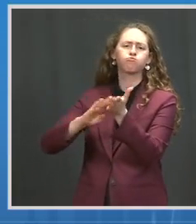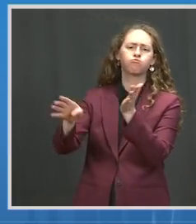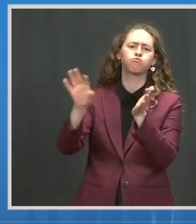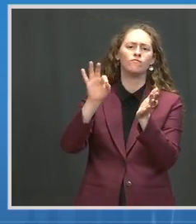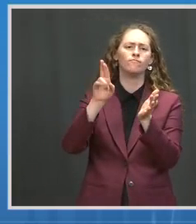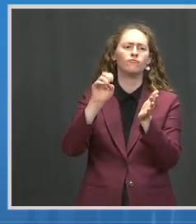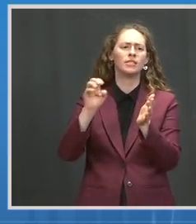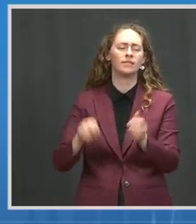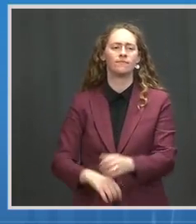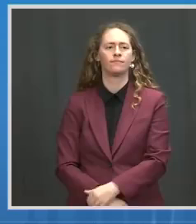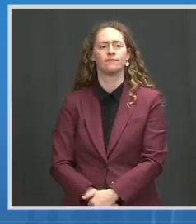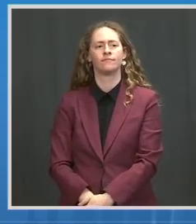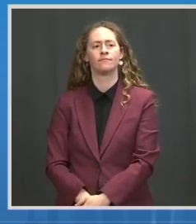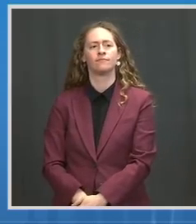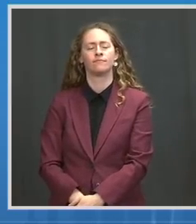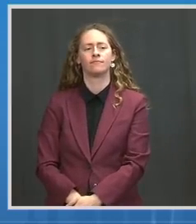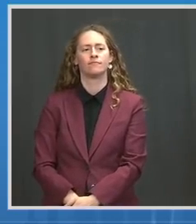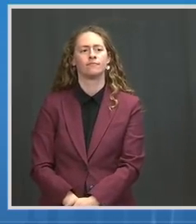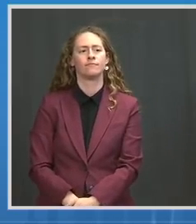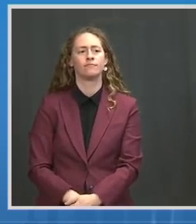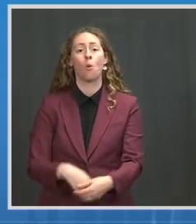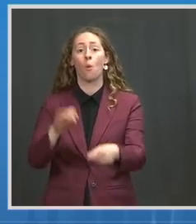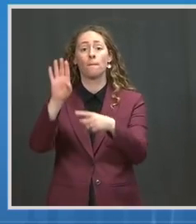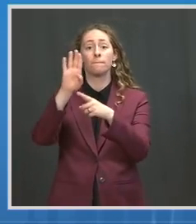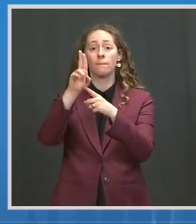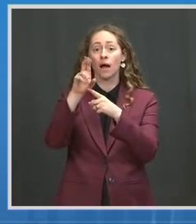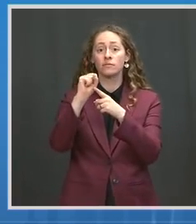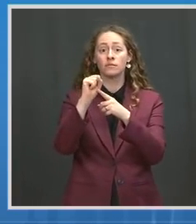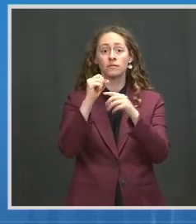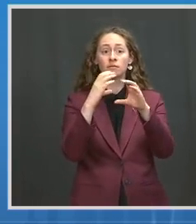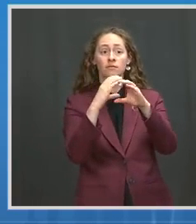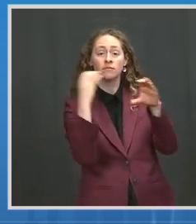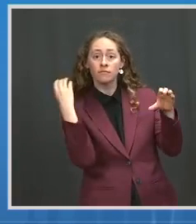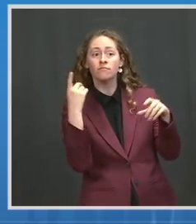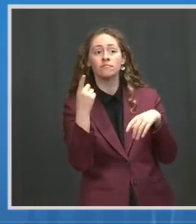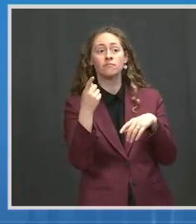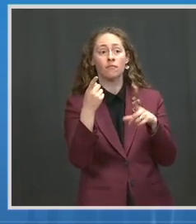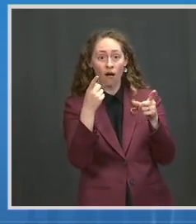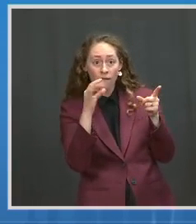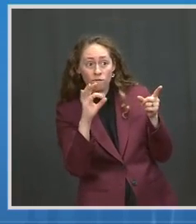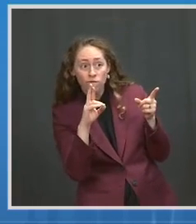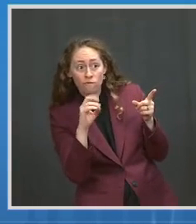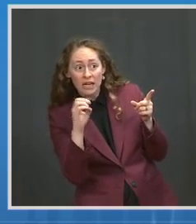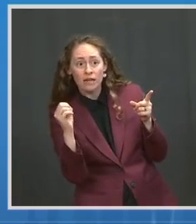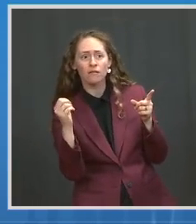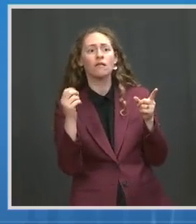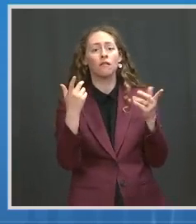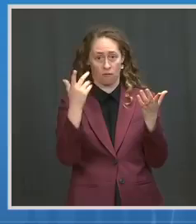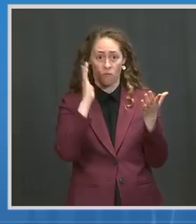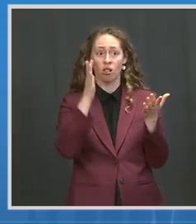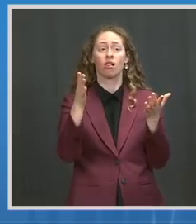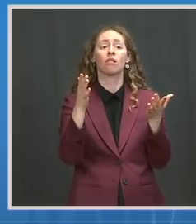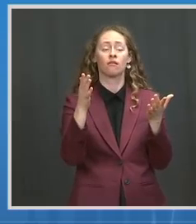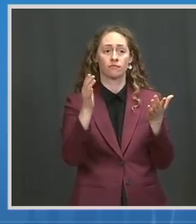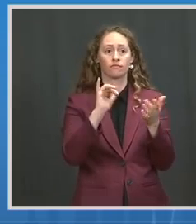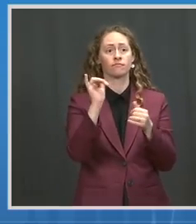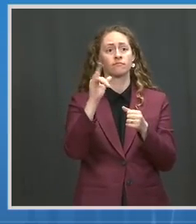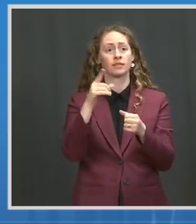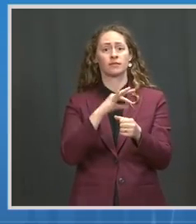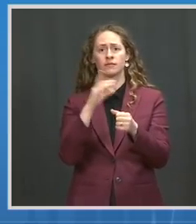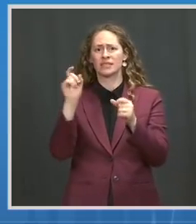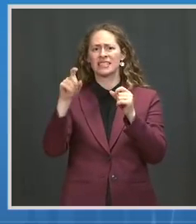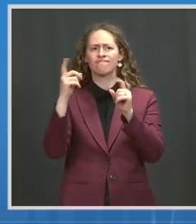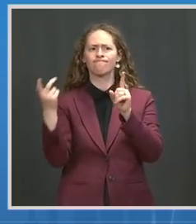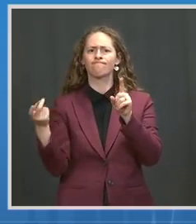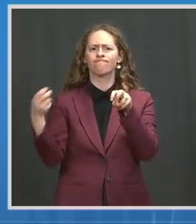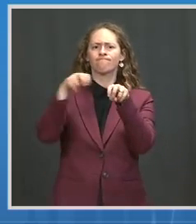assigned staff to help residents find the nearest vaccination site accessible by transit. And since April, Pueblo Transit